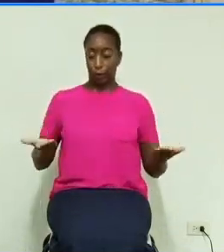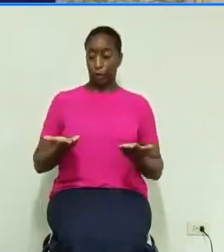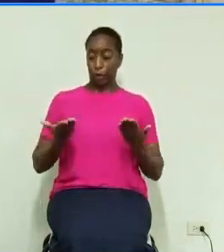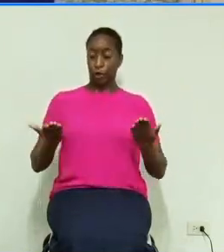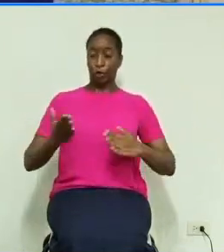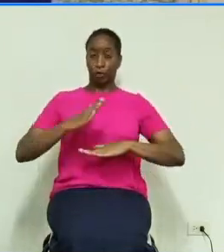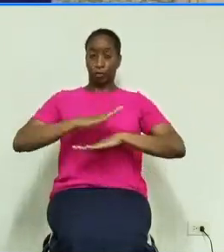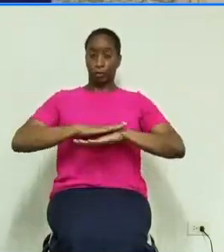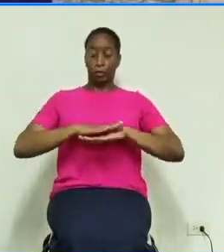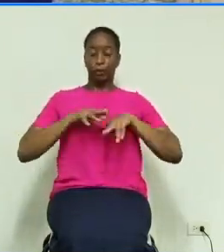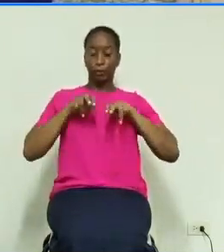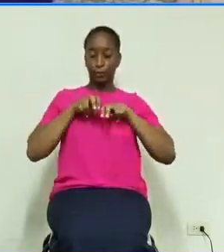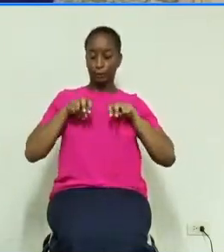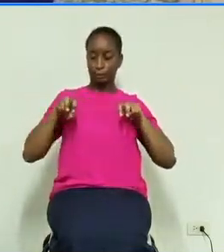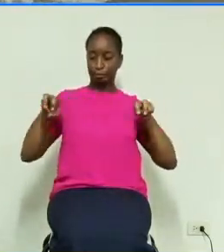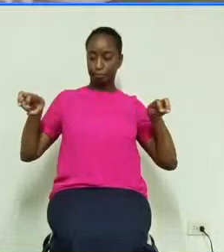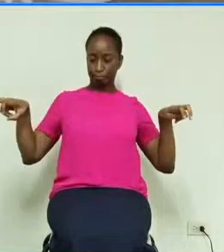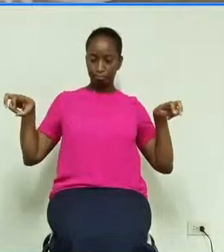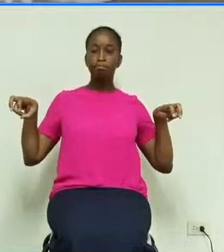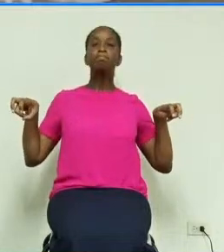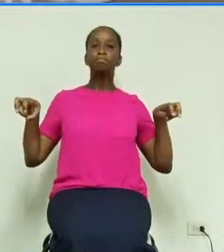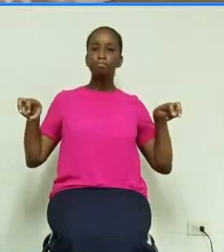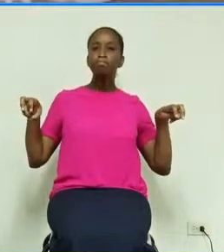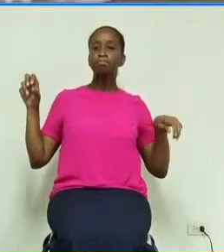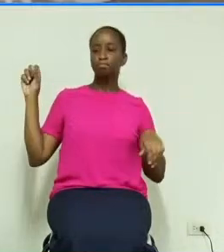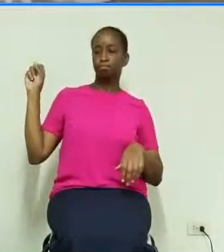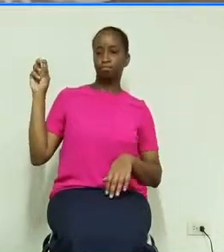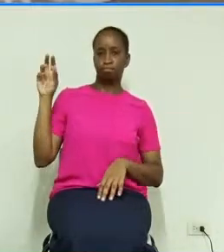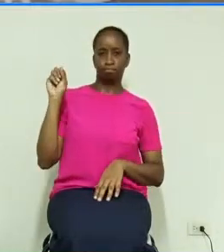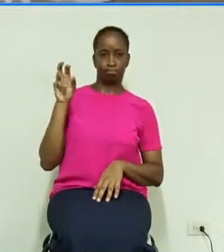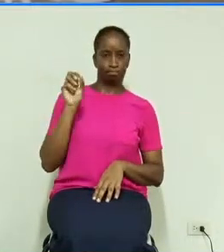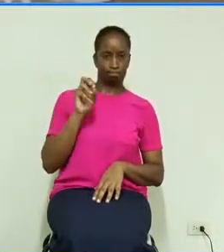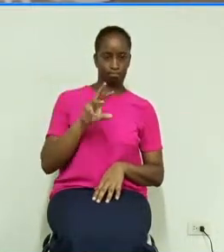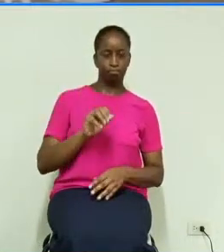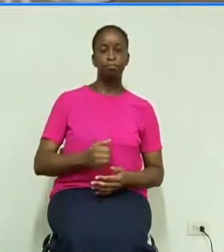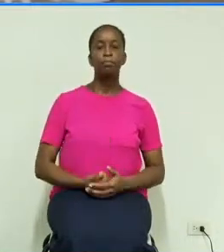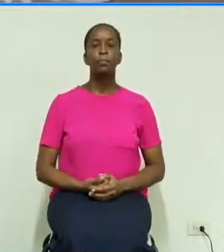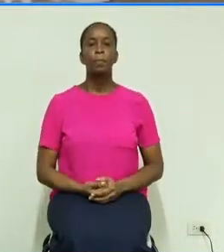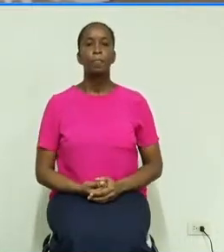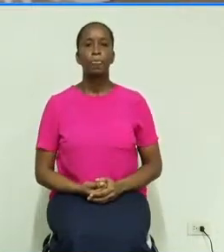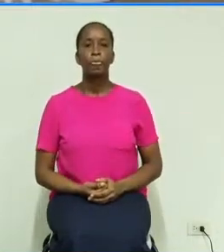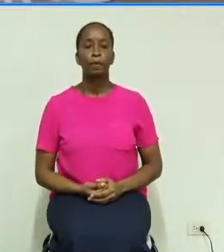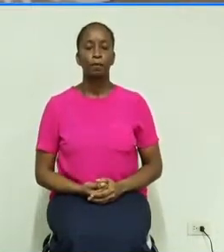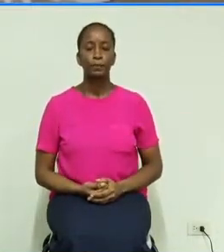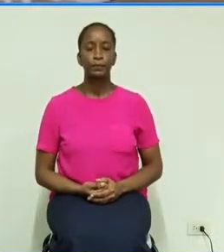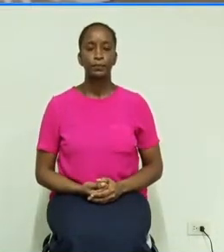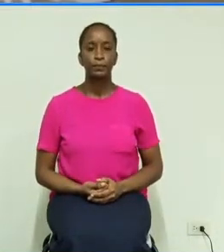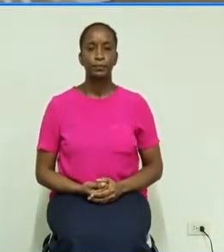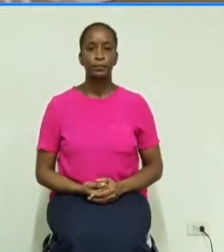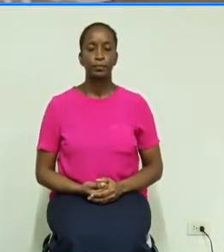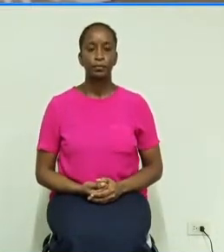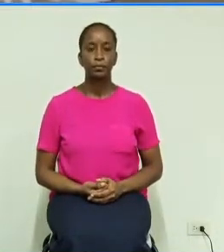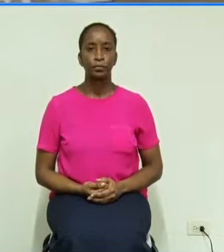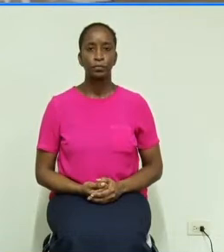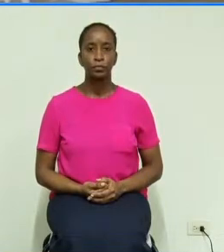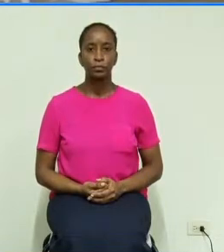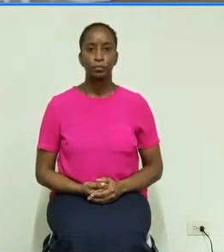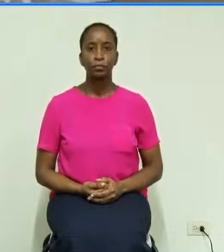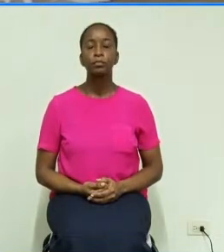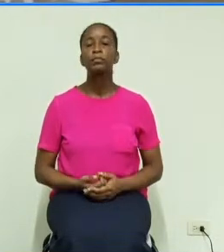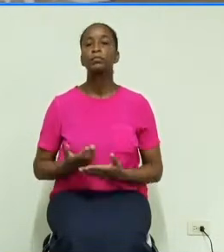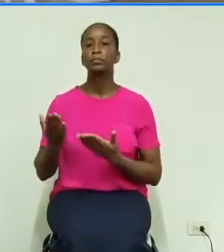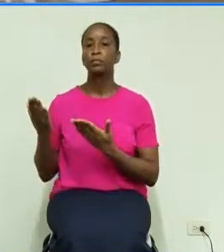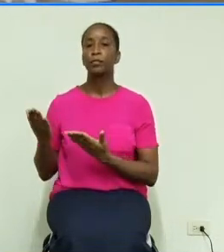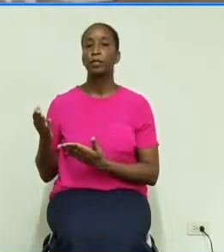I'm going to start on my extreme right with Ms. Maxine